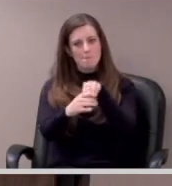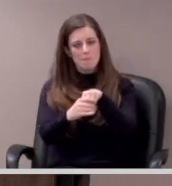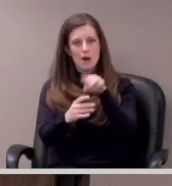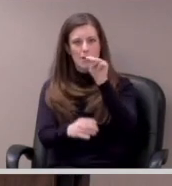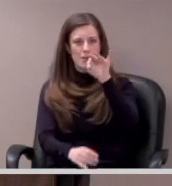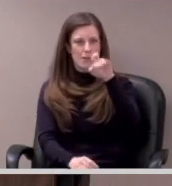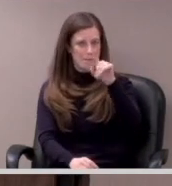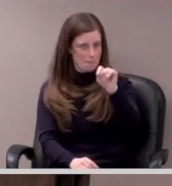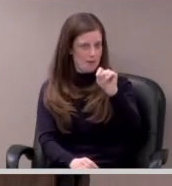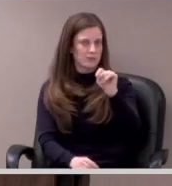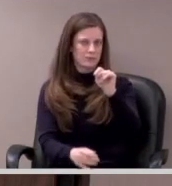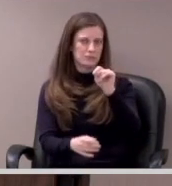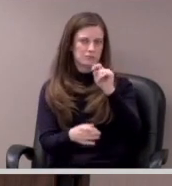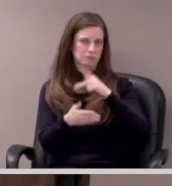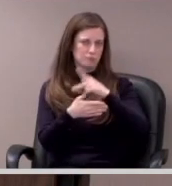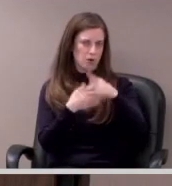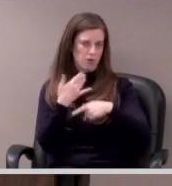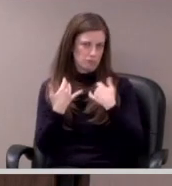program today.